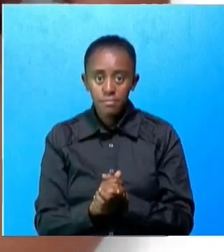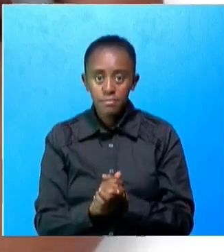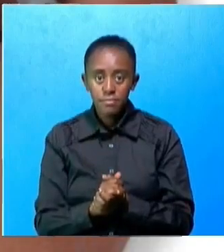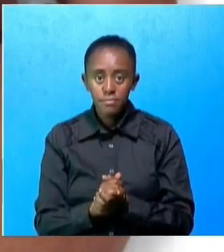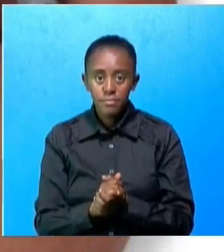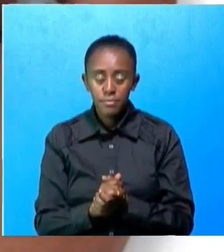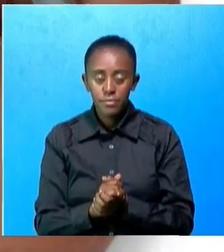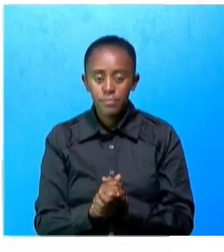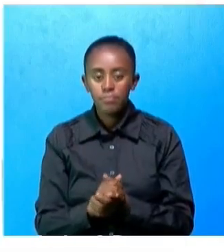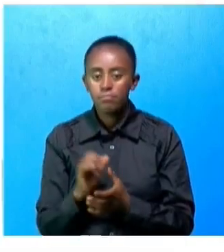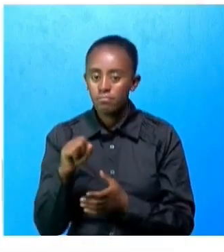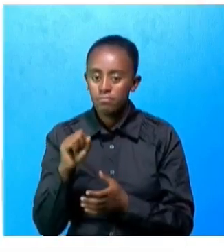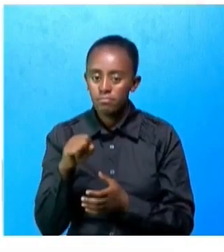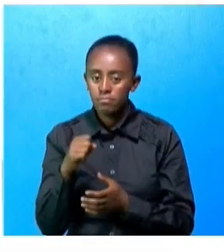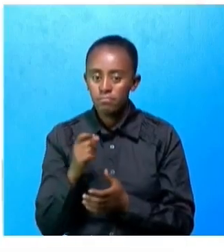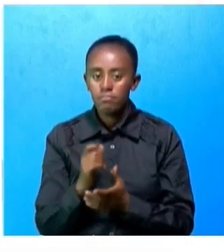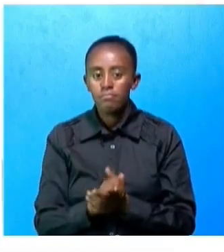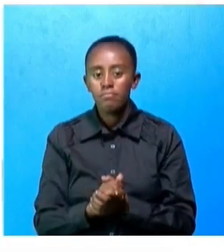Yeah,